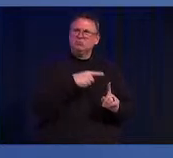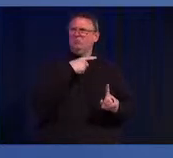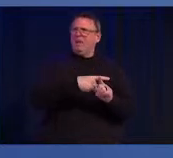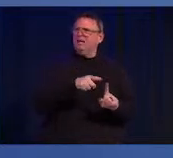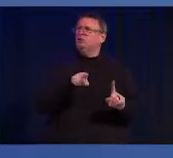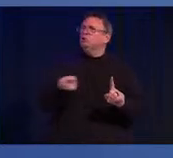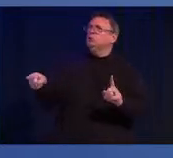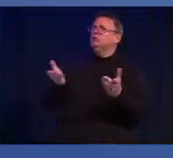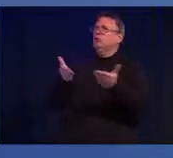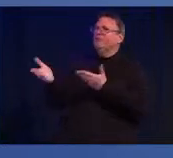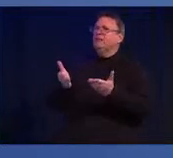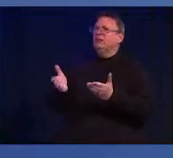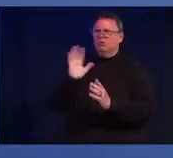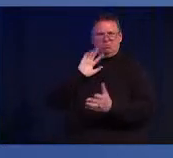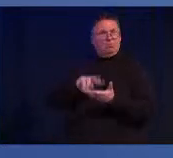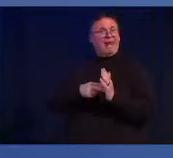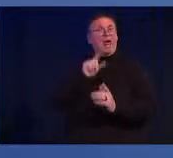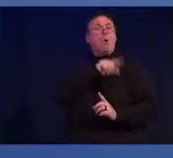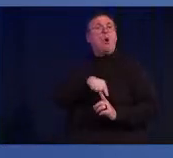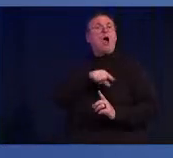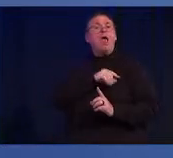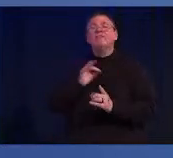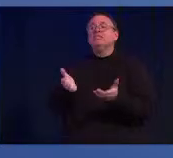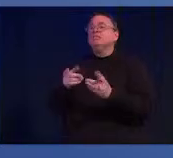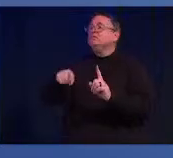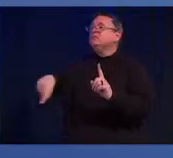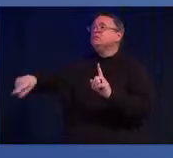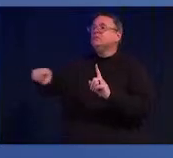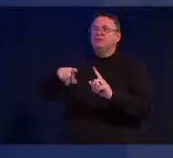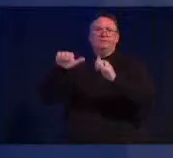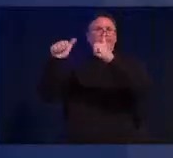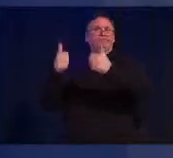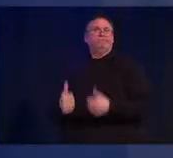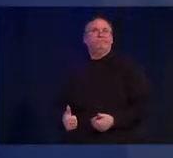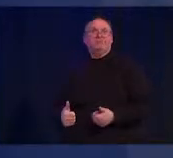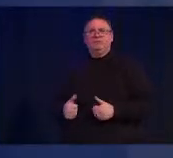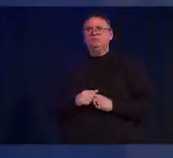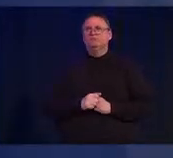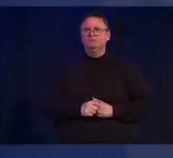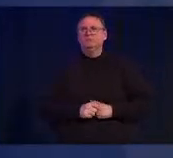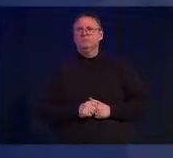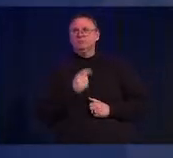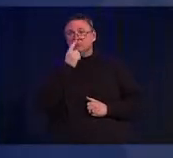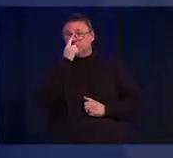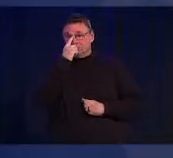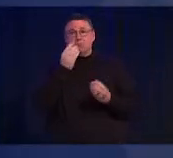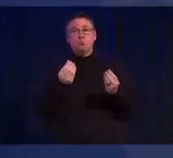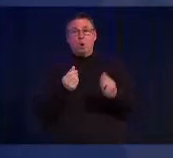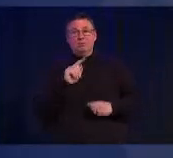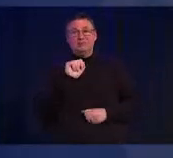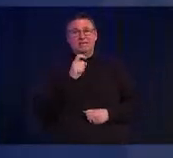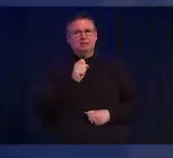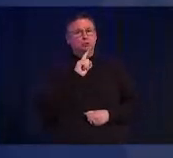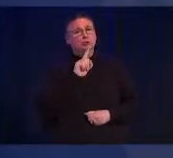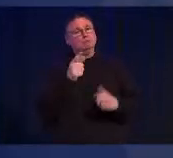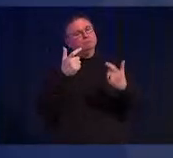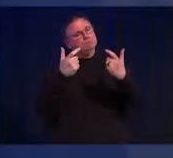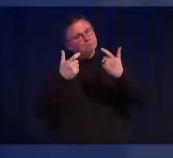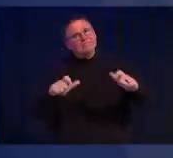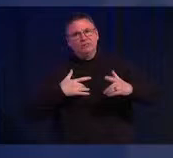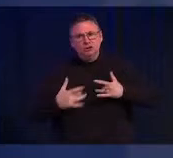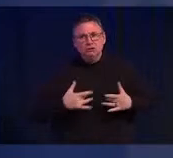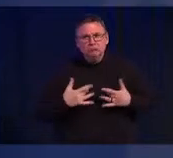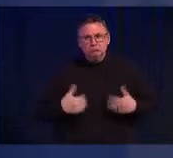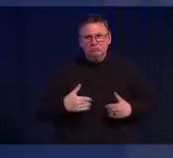this evening? Ms. McCormick, you'll answer first, please. Property taxes are a huge concern across the state of Indiana, and